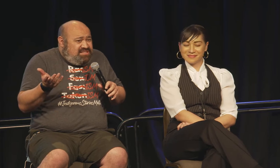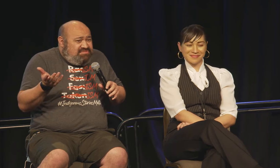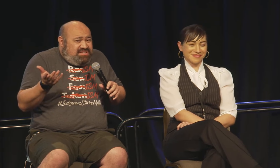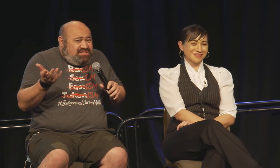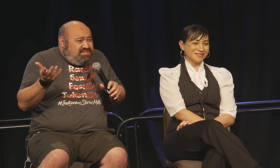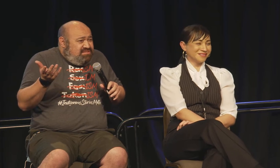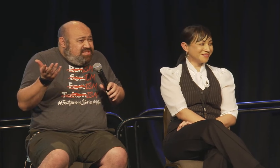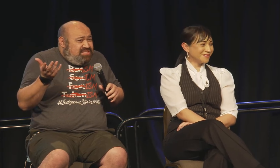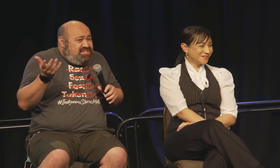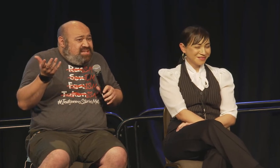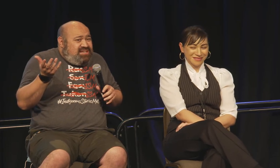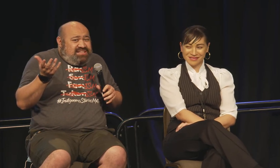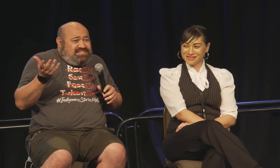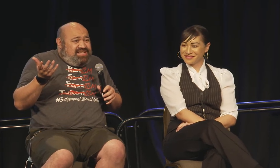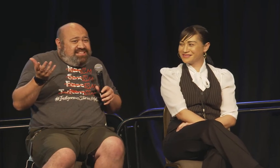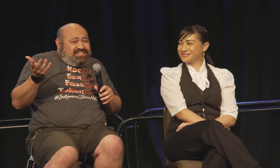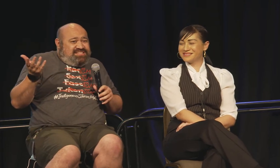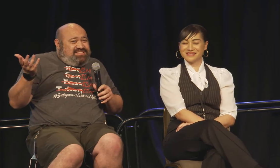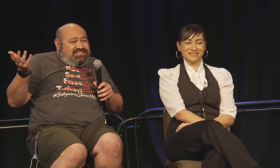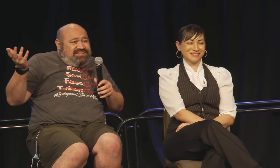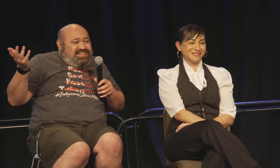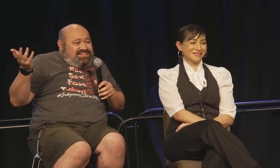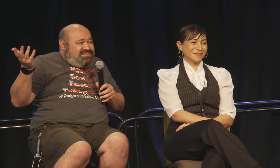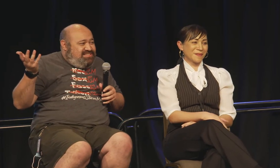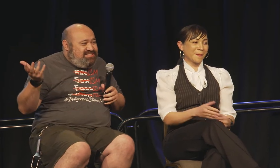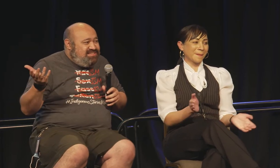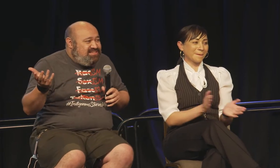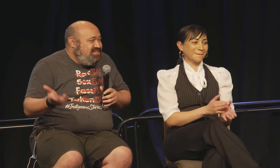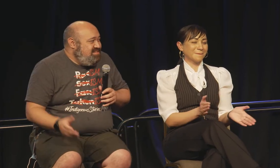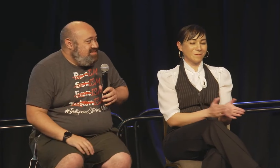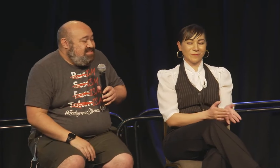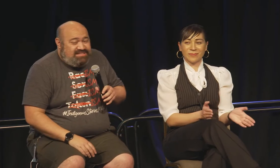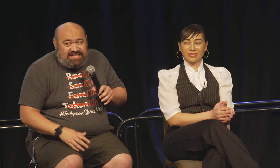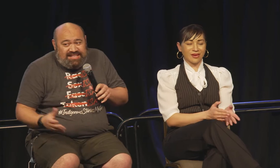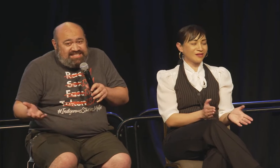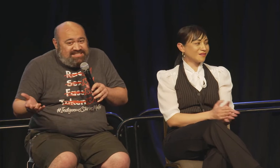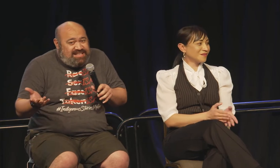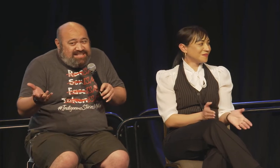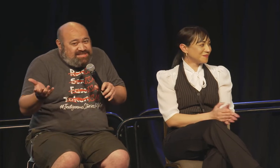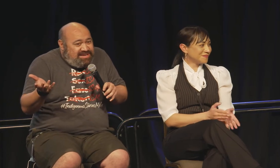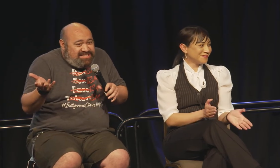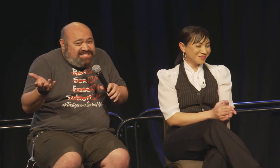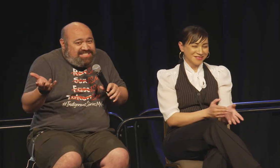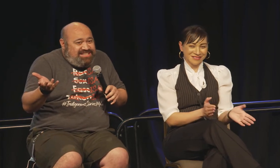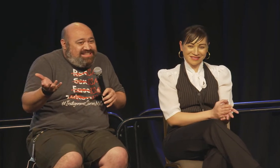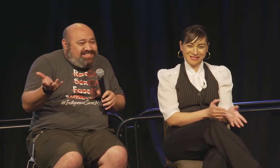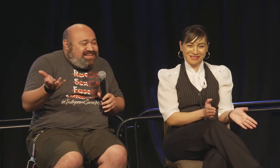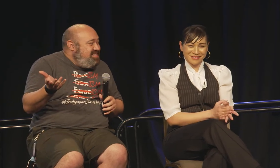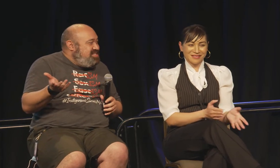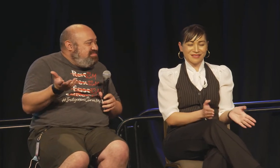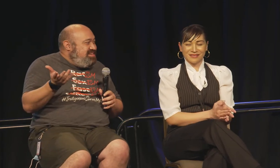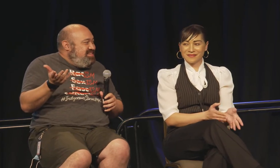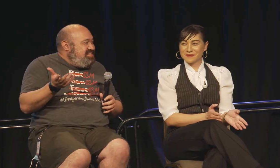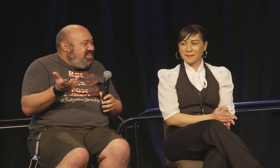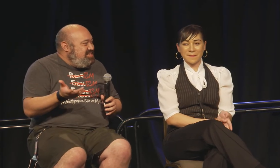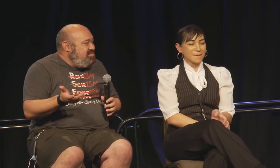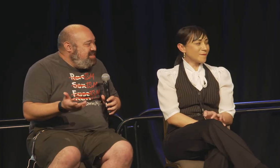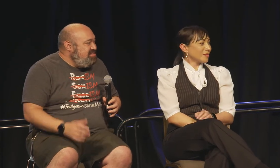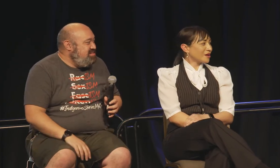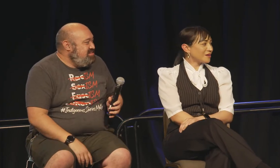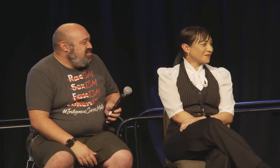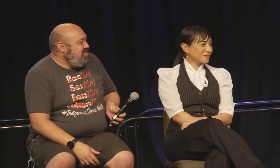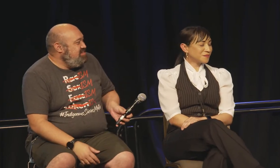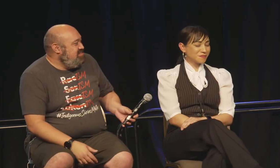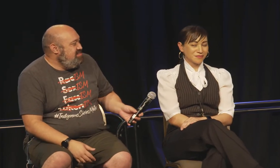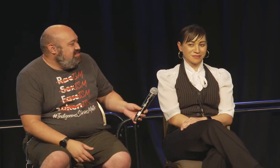I've made six figures over this year as an artist like that's that's crazy that's crazy doesn't know that's to be honest